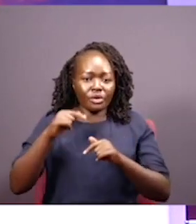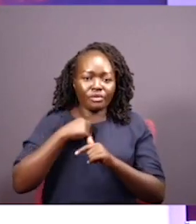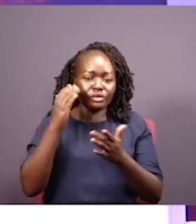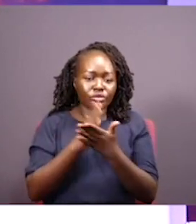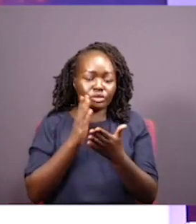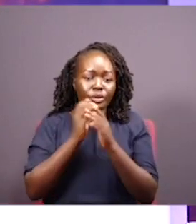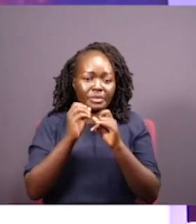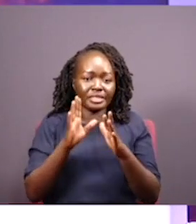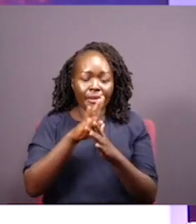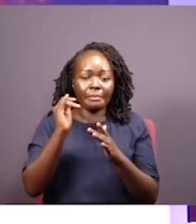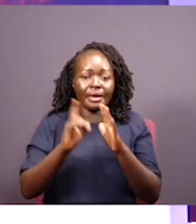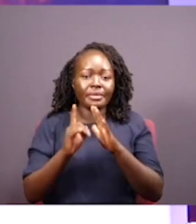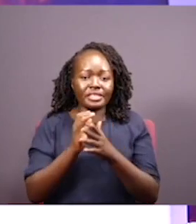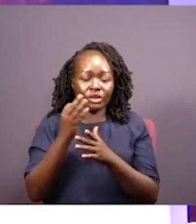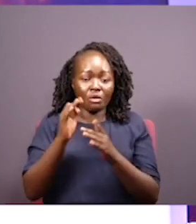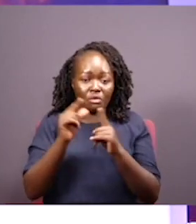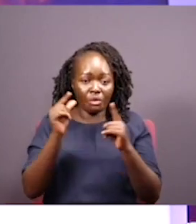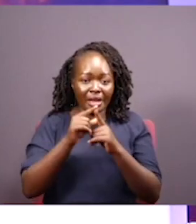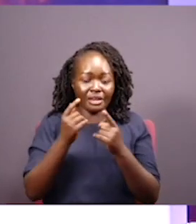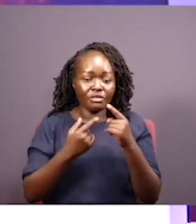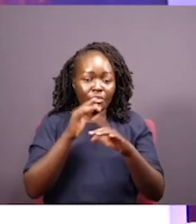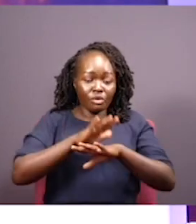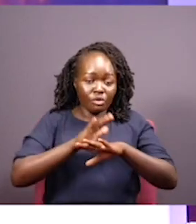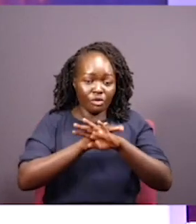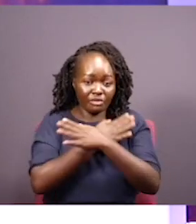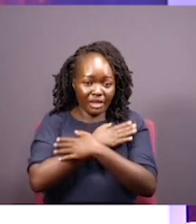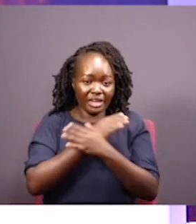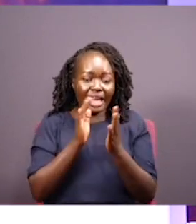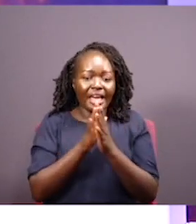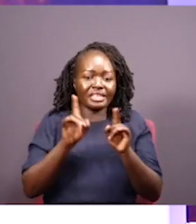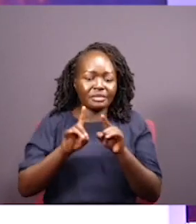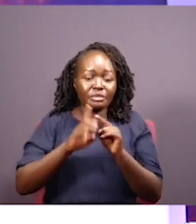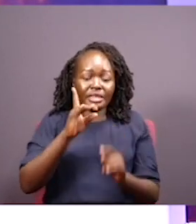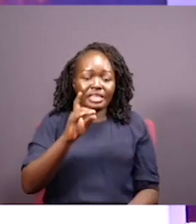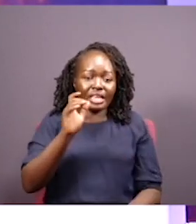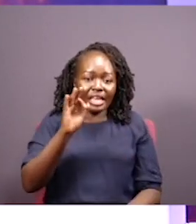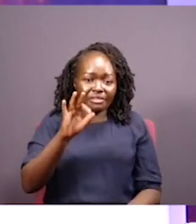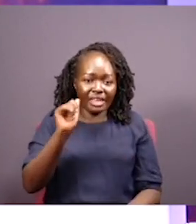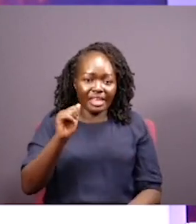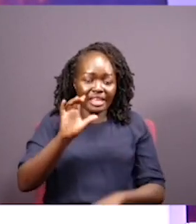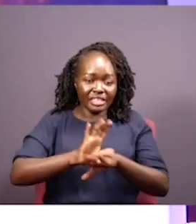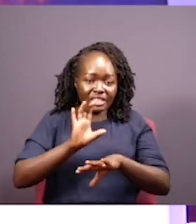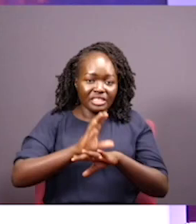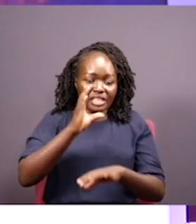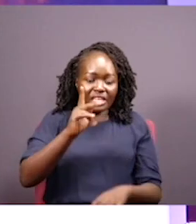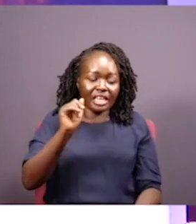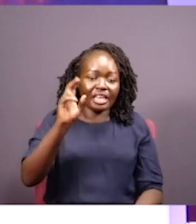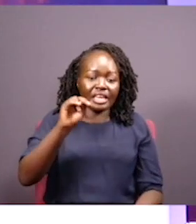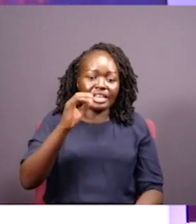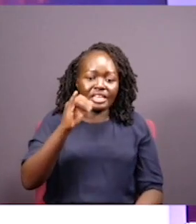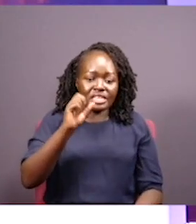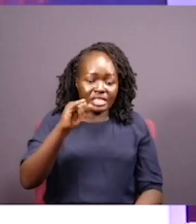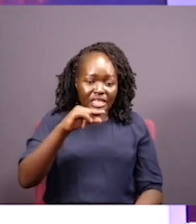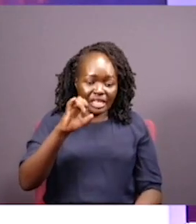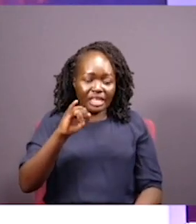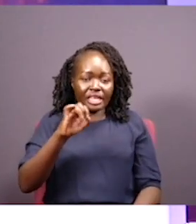ministry of the word from our good friend and the DFA here at Citam, the Reverend Kent Isige. Please do join us throughout